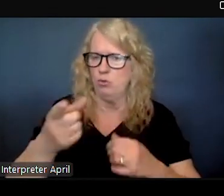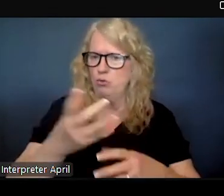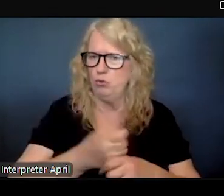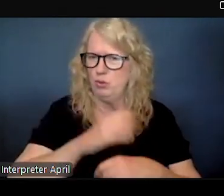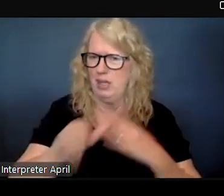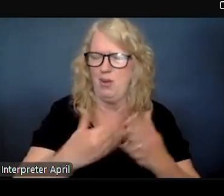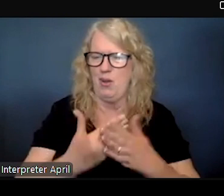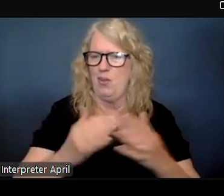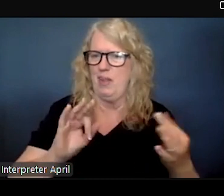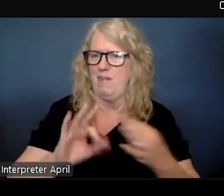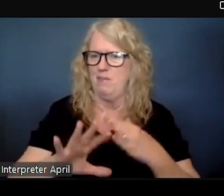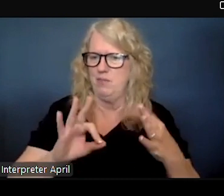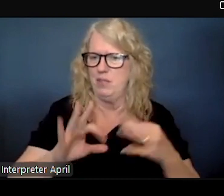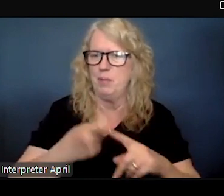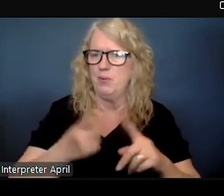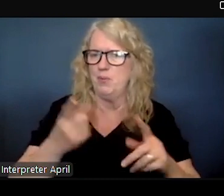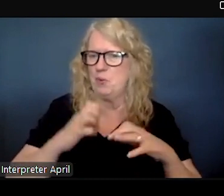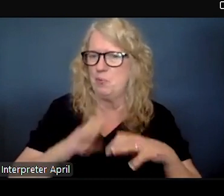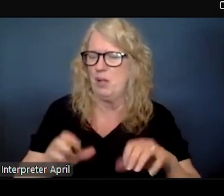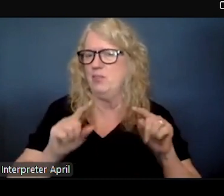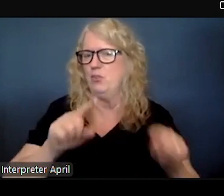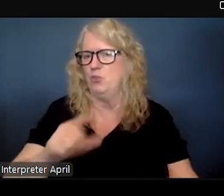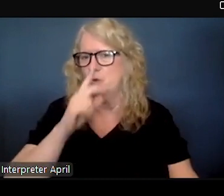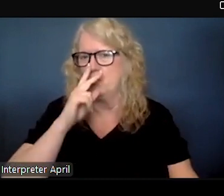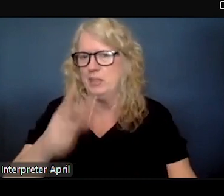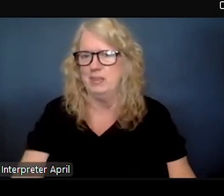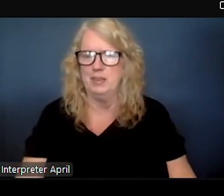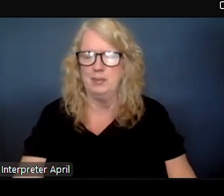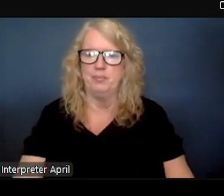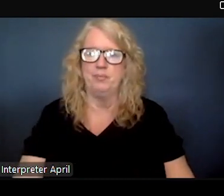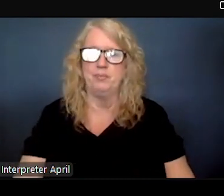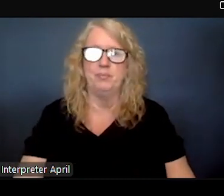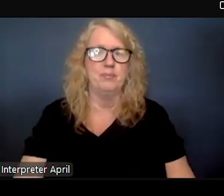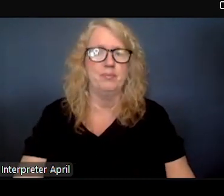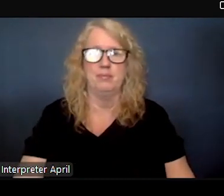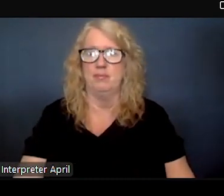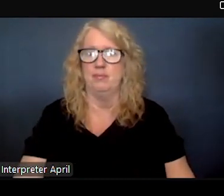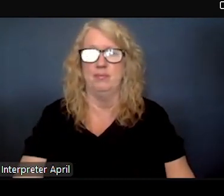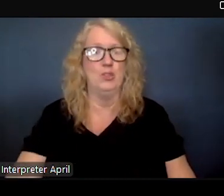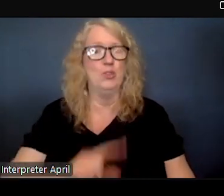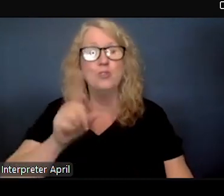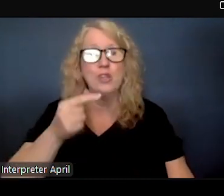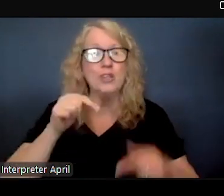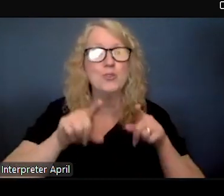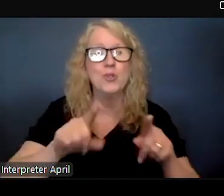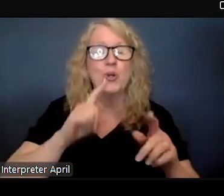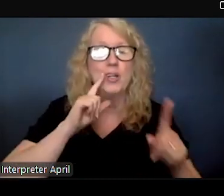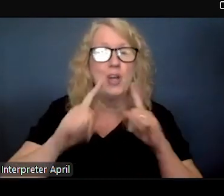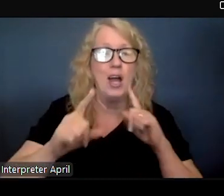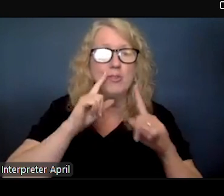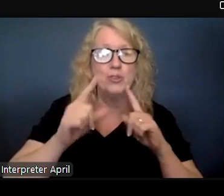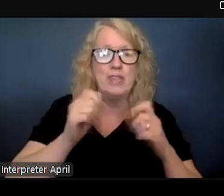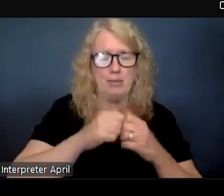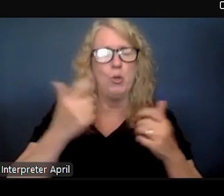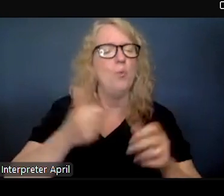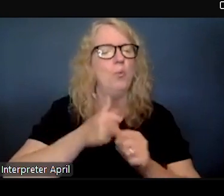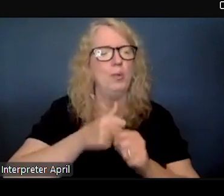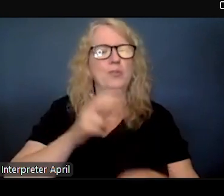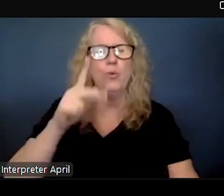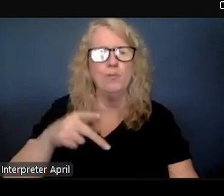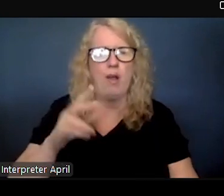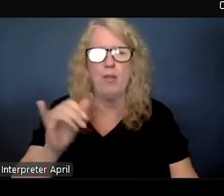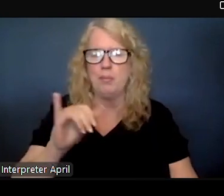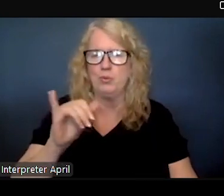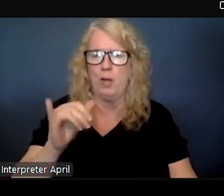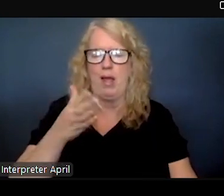that feedback from clients you were going to see? It was just within conversations with them. We always do follow-ups as